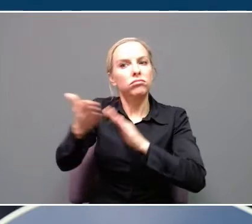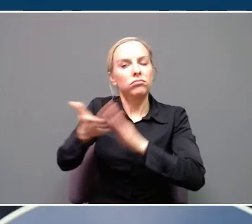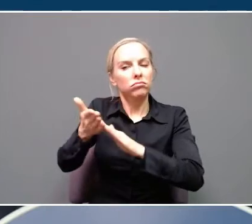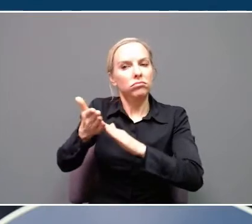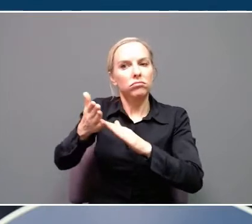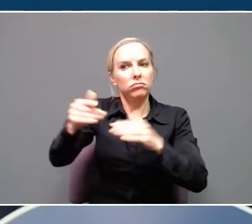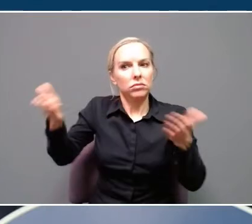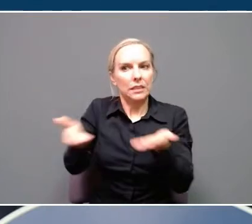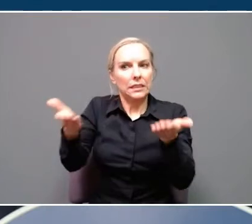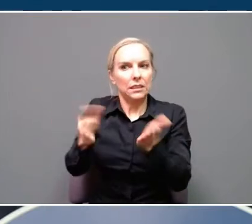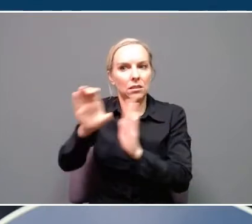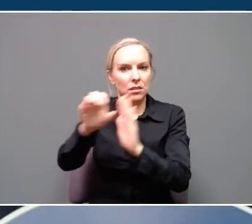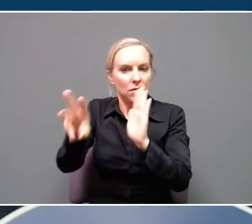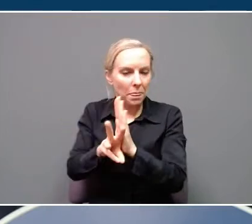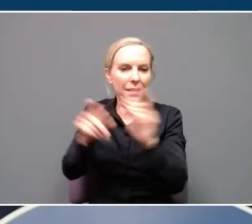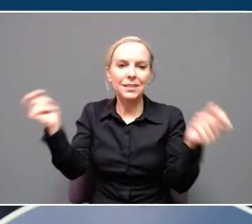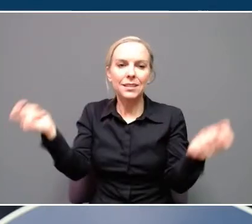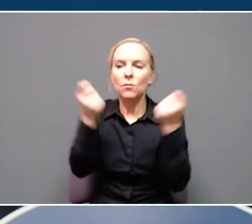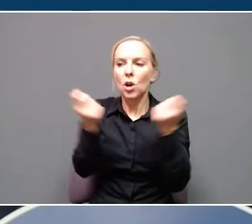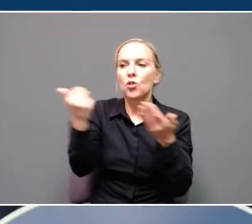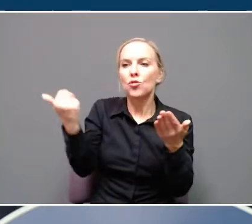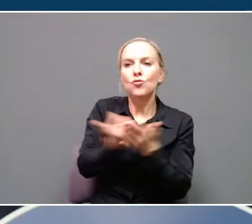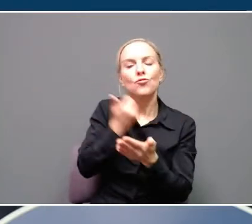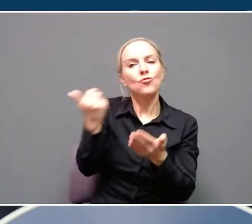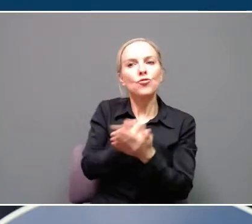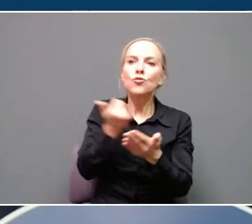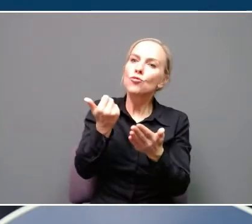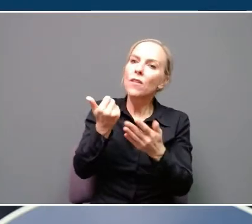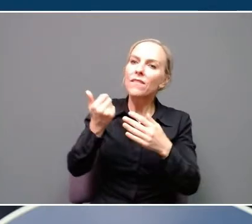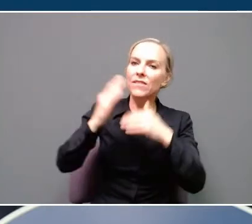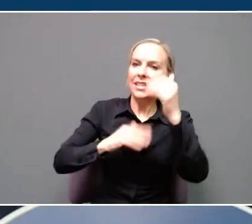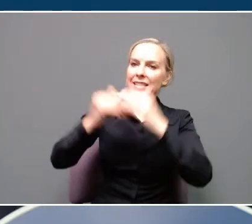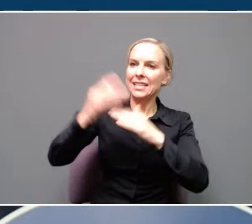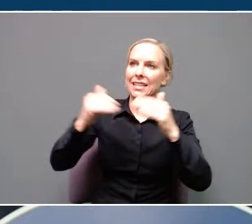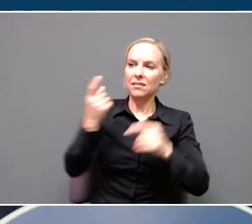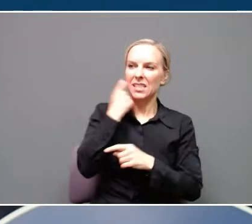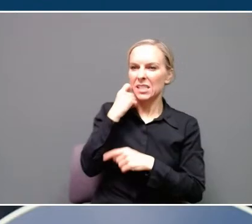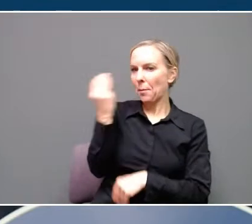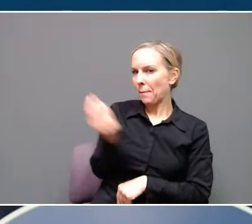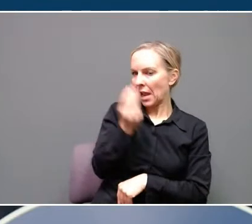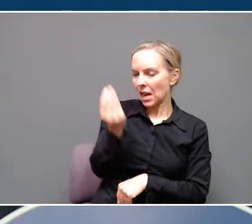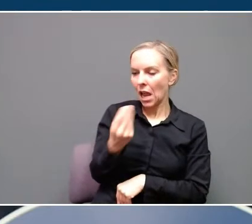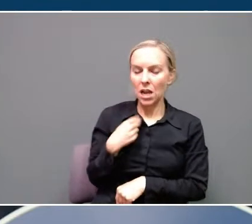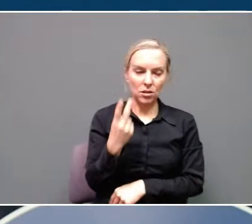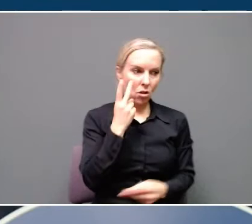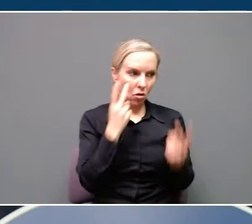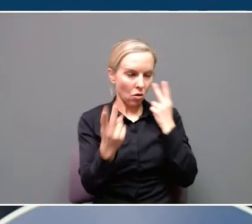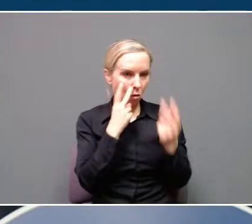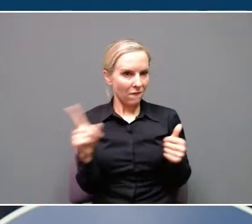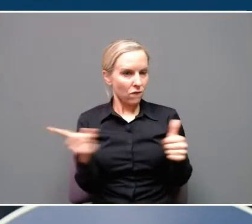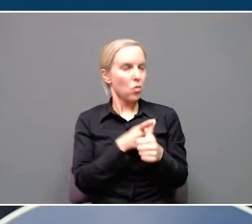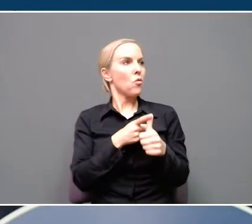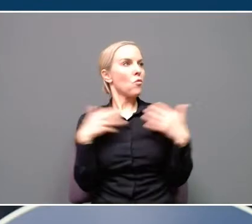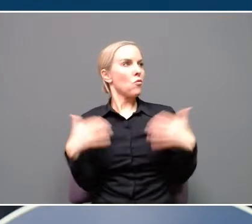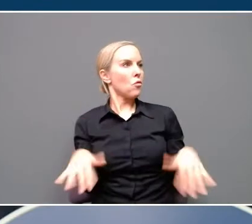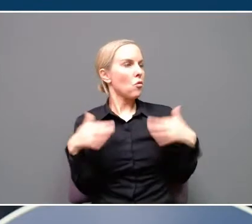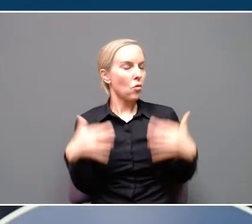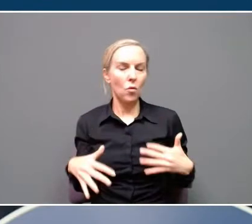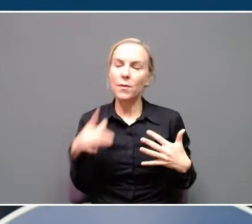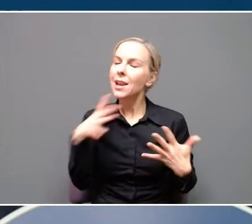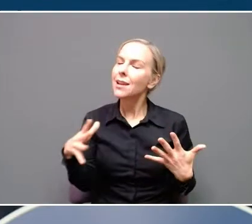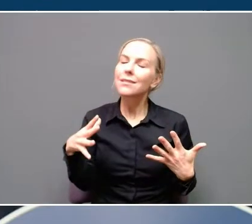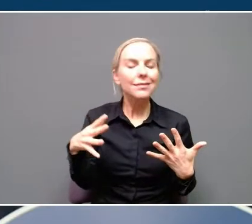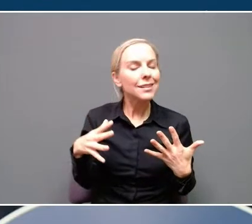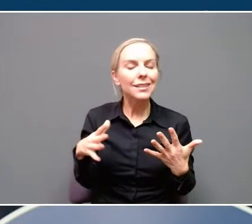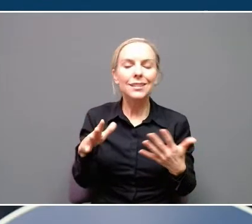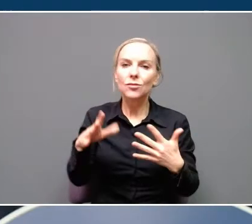exciting to celebrate its new state-of-the-art facility on Monday. After seeing it firsthand, it is going to be an incredible addition to the Commonwealth,